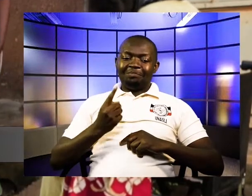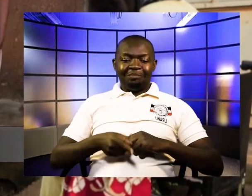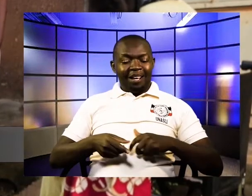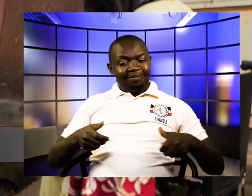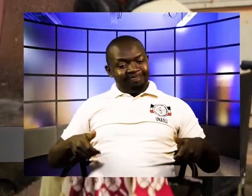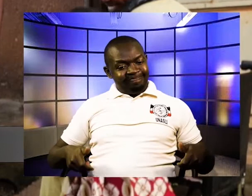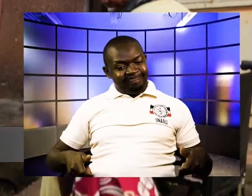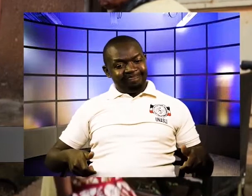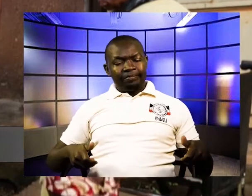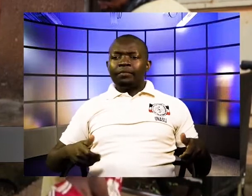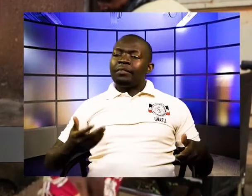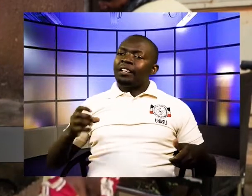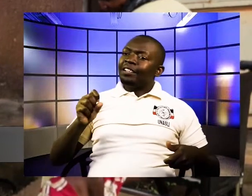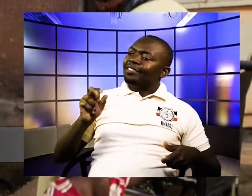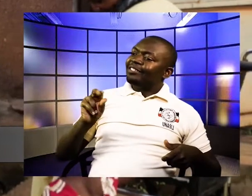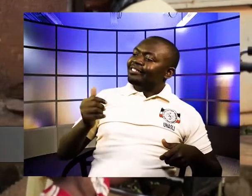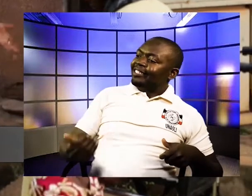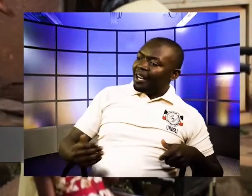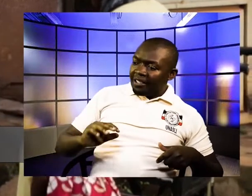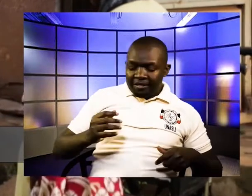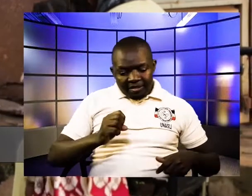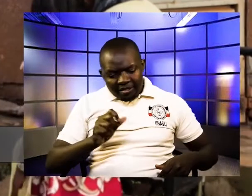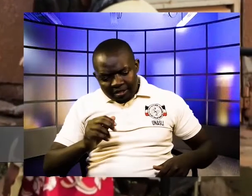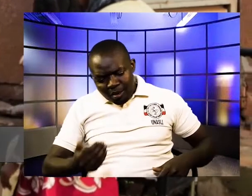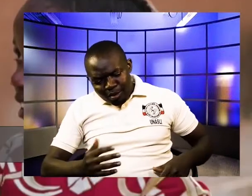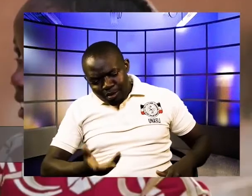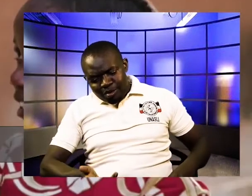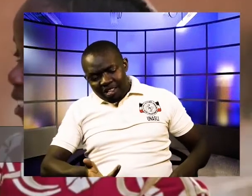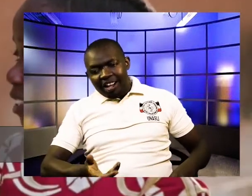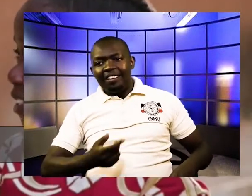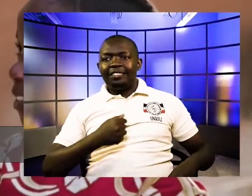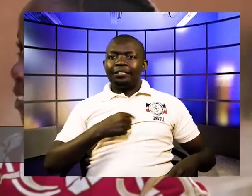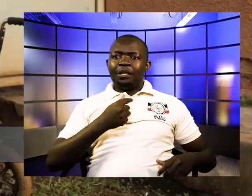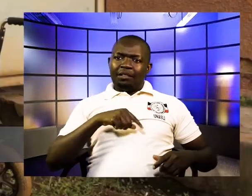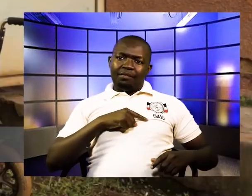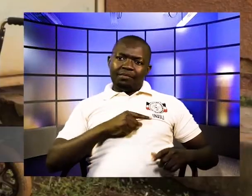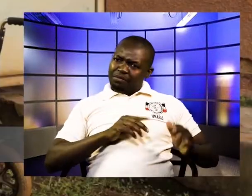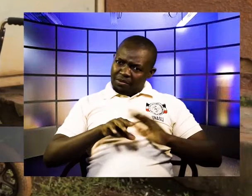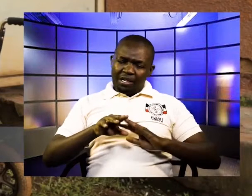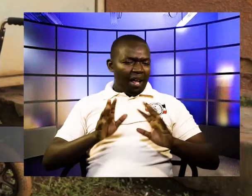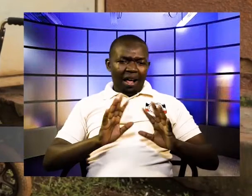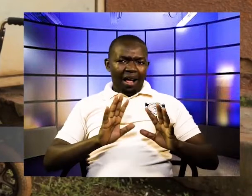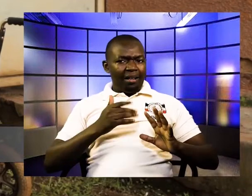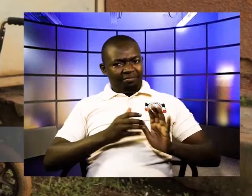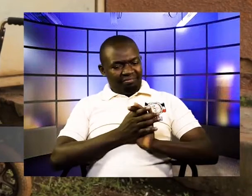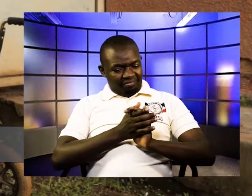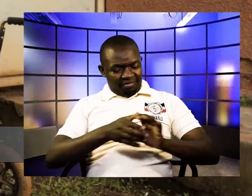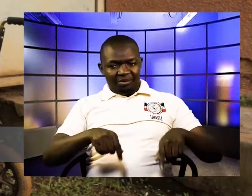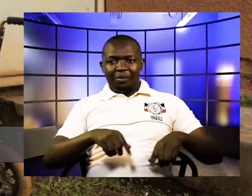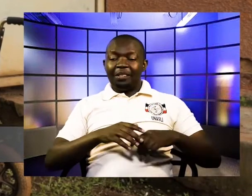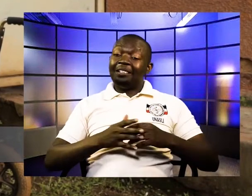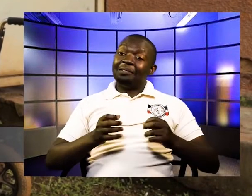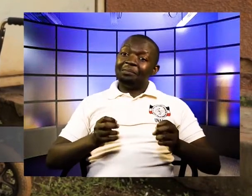Sarah, you out here. I do a twin game with a rose. Katuma, what is a horn? Okay, come on for a cake.